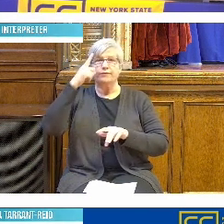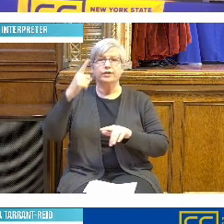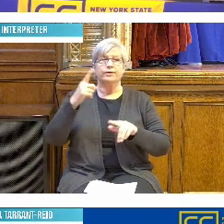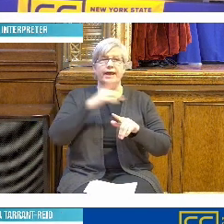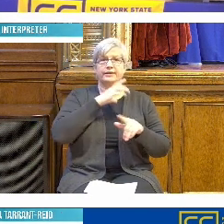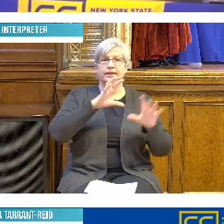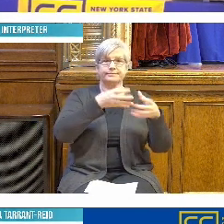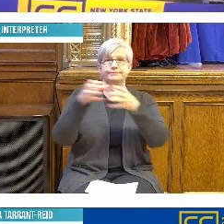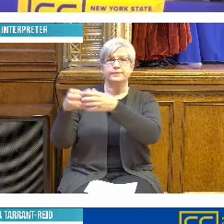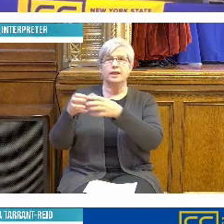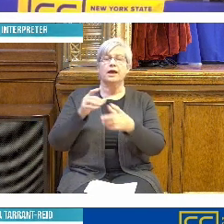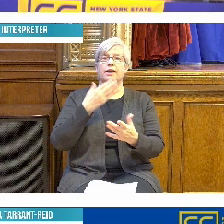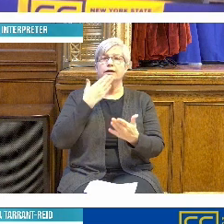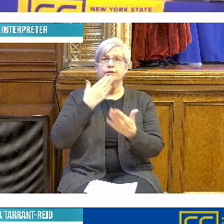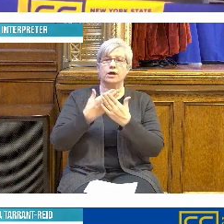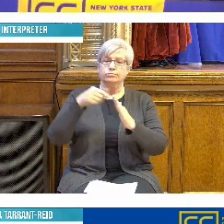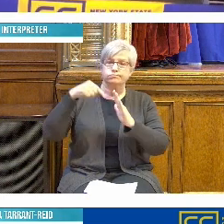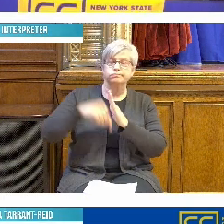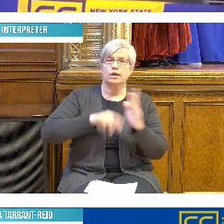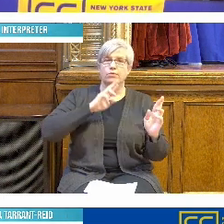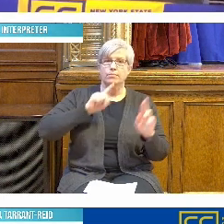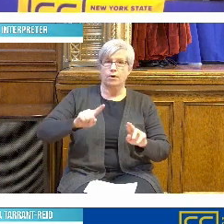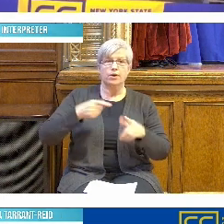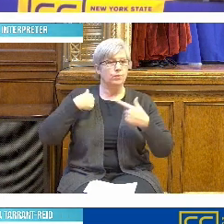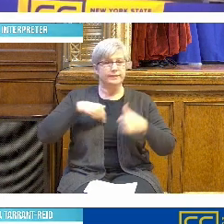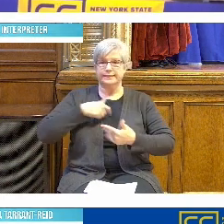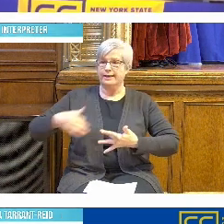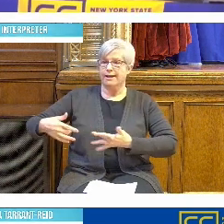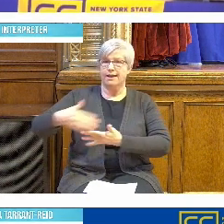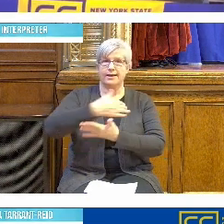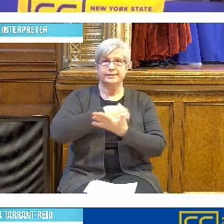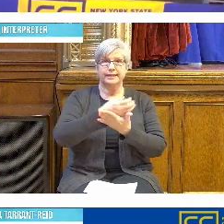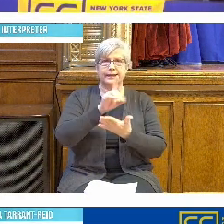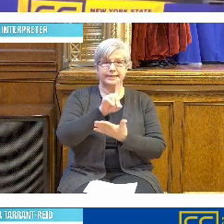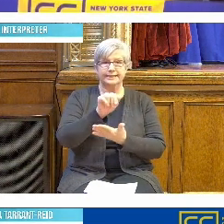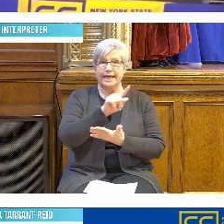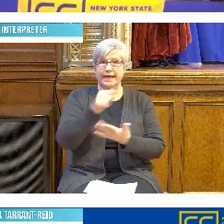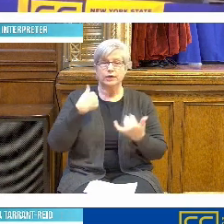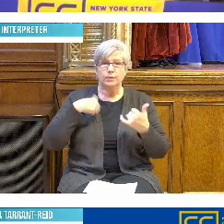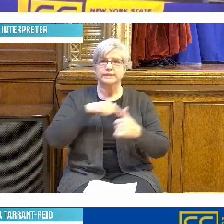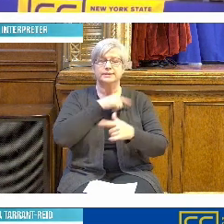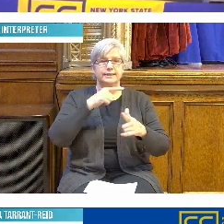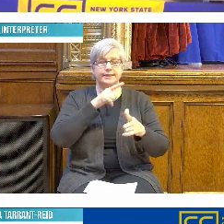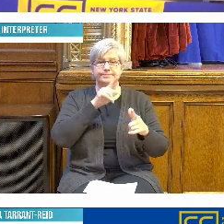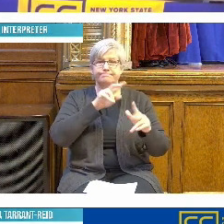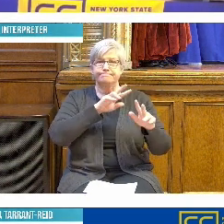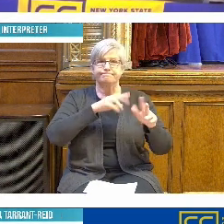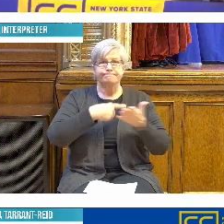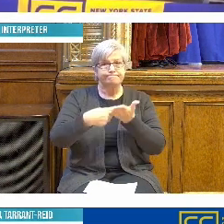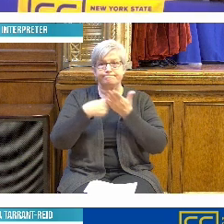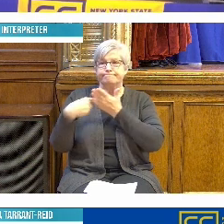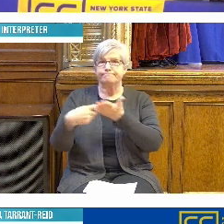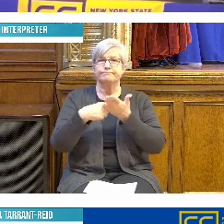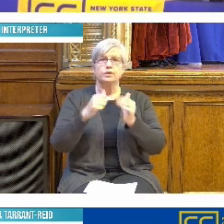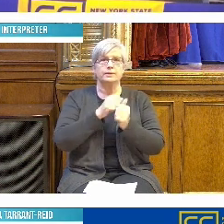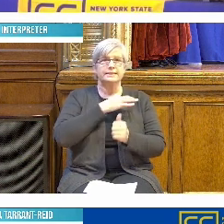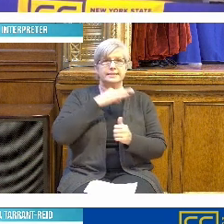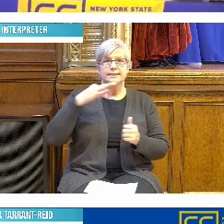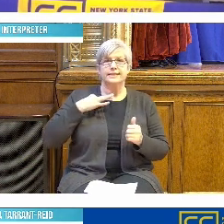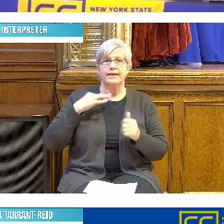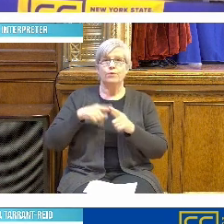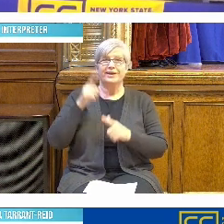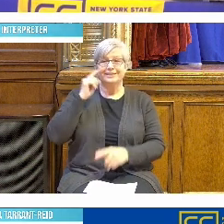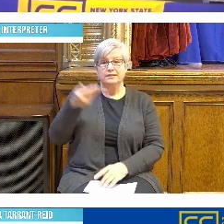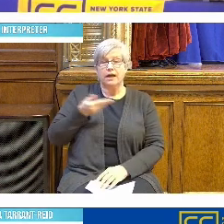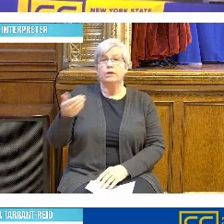a quality report. We are still collecting data. We are still staffing up with our staff. And we